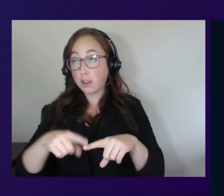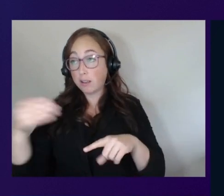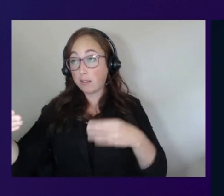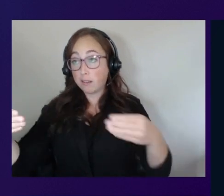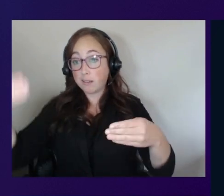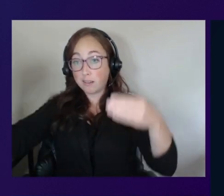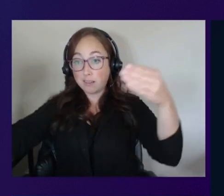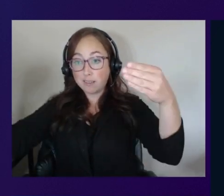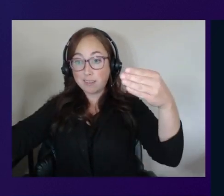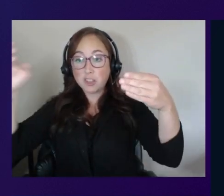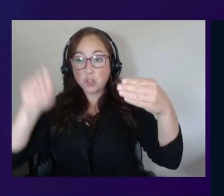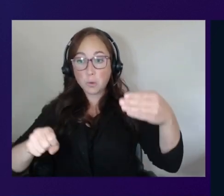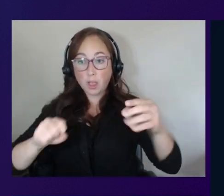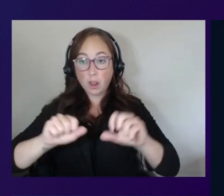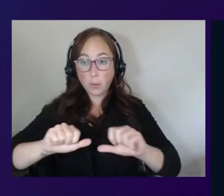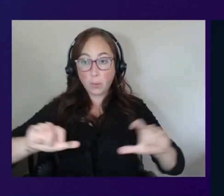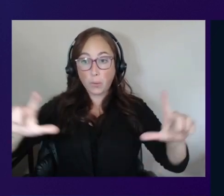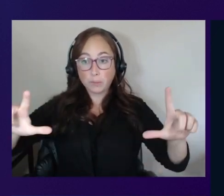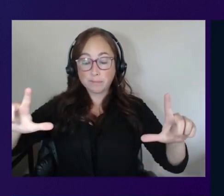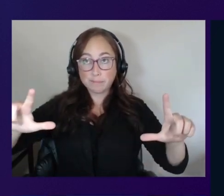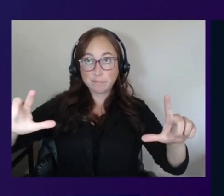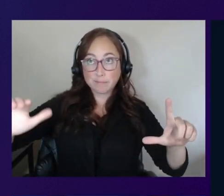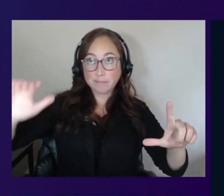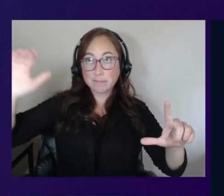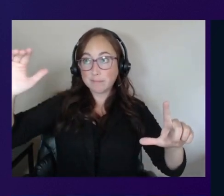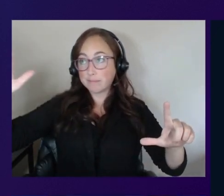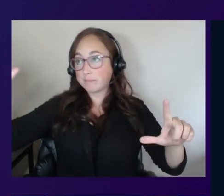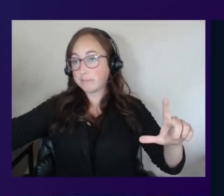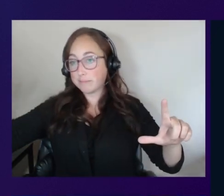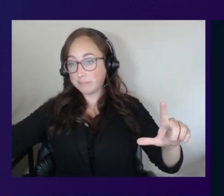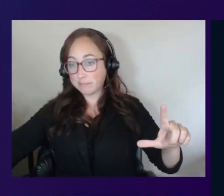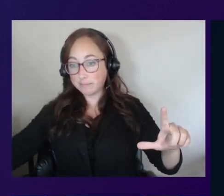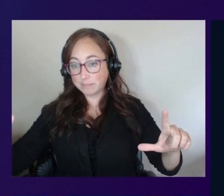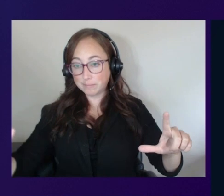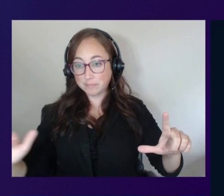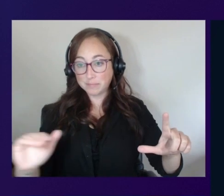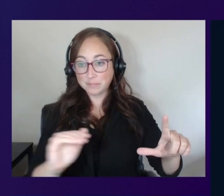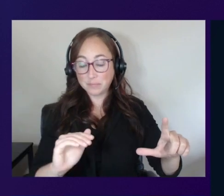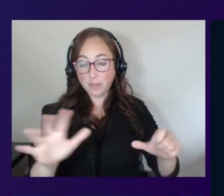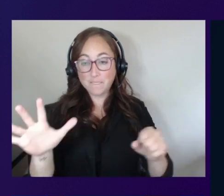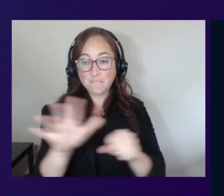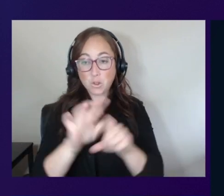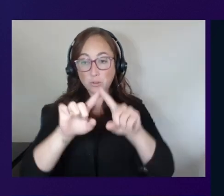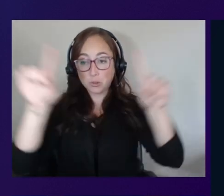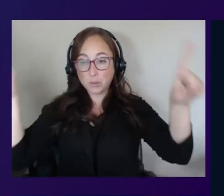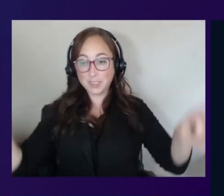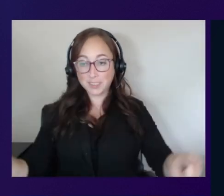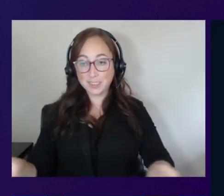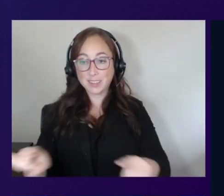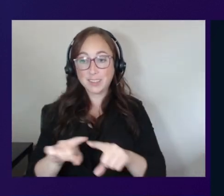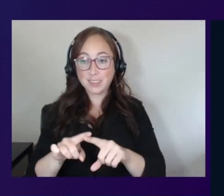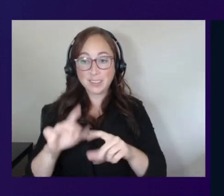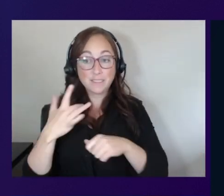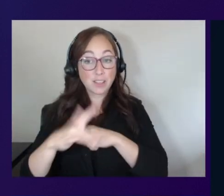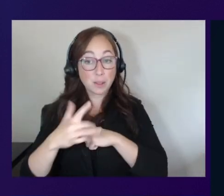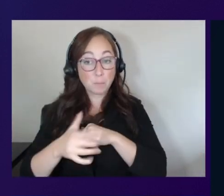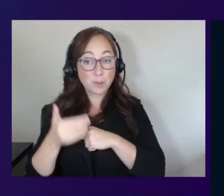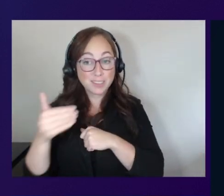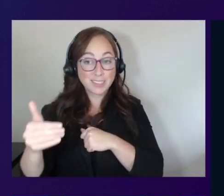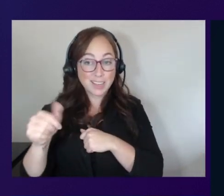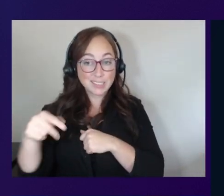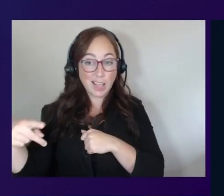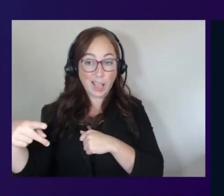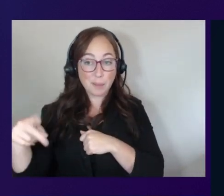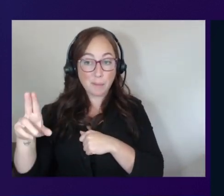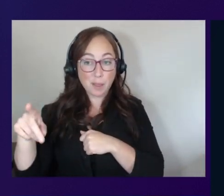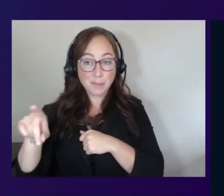feature is really handy, cool, and yeah. many customers have been asking for that for a good while, and that is available on our Linux client now. And